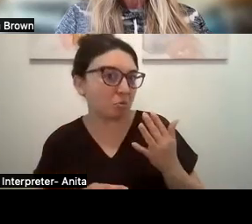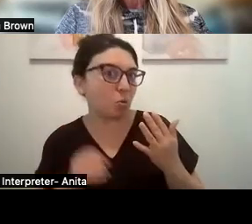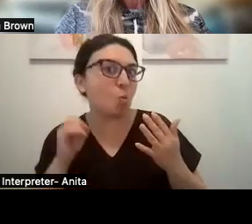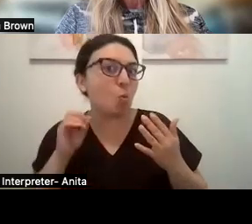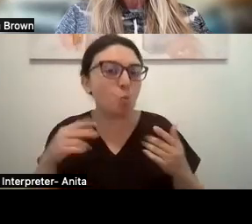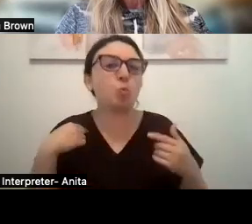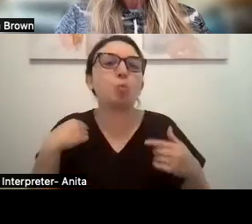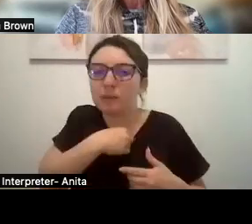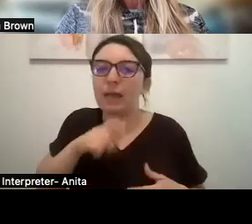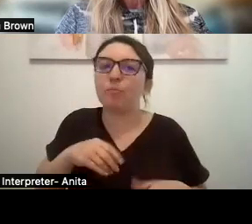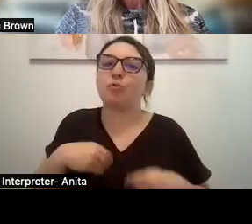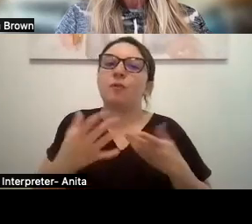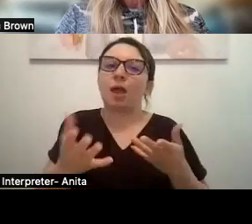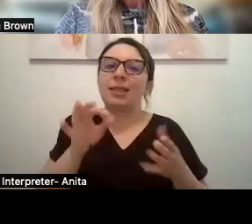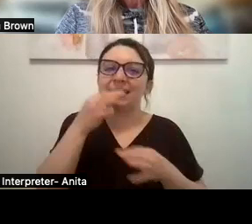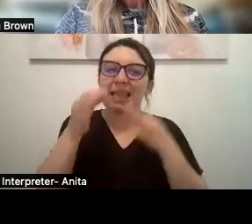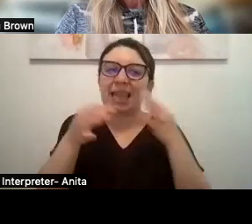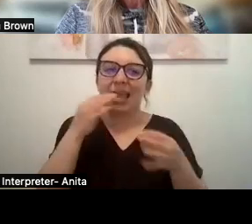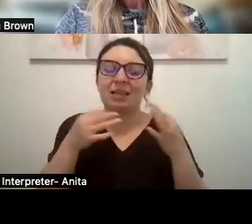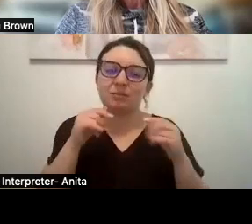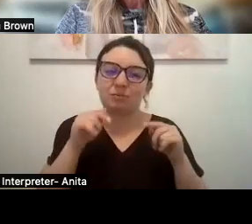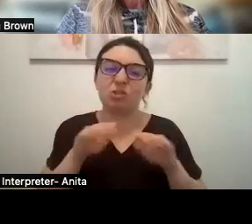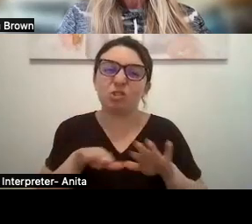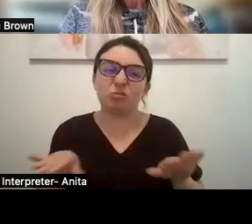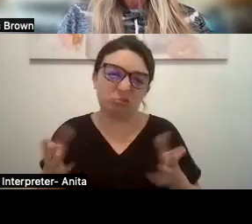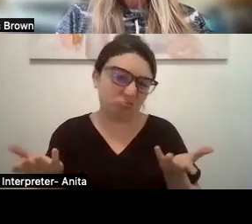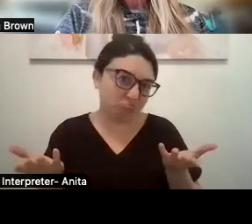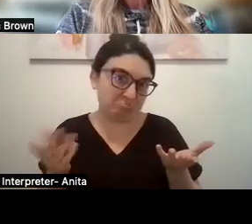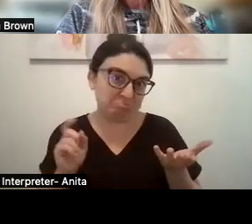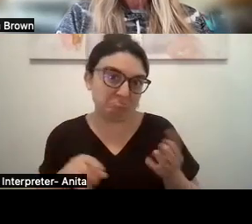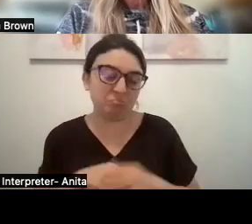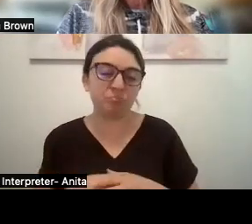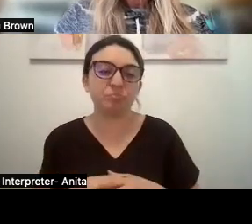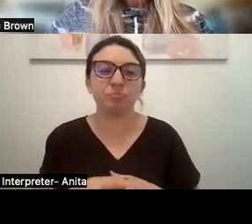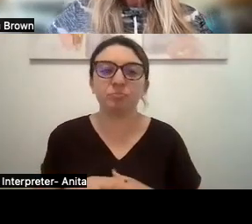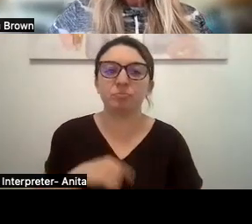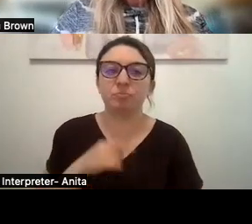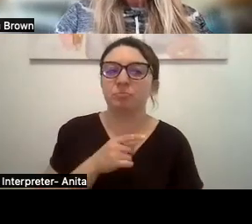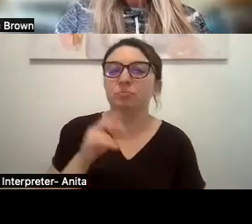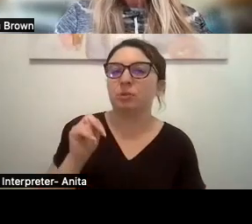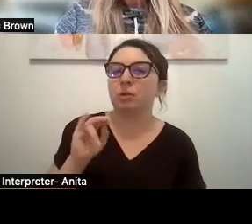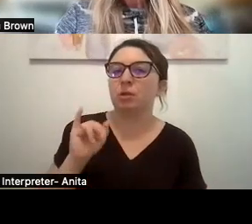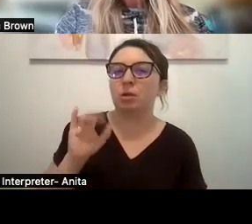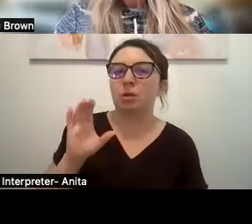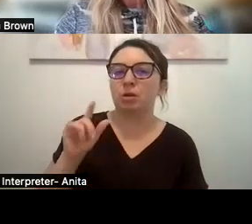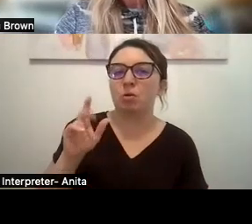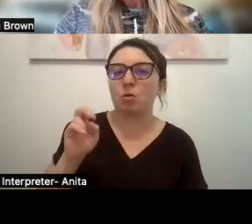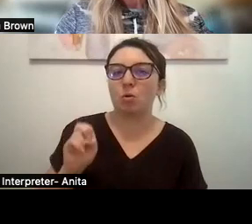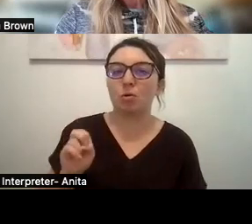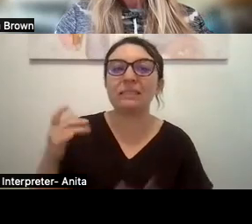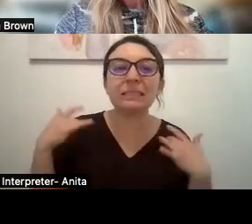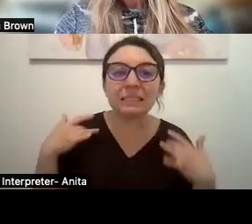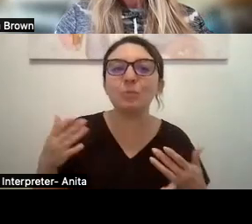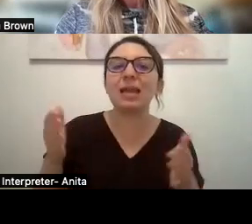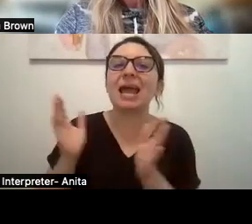have to provide snacks for our child. So typically we ask for snack